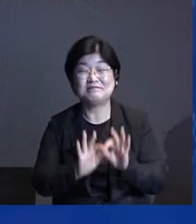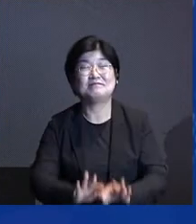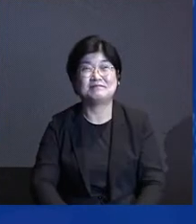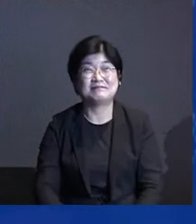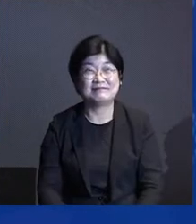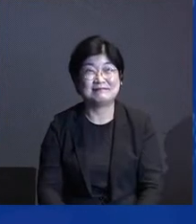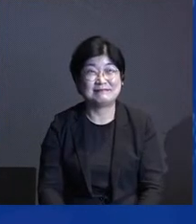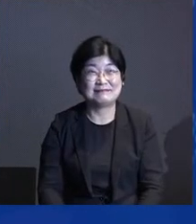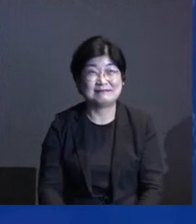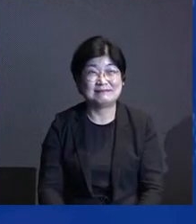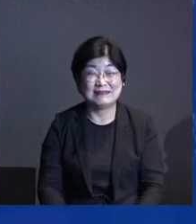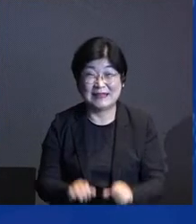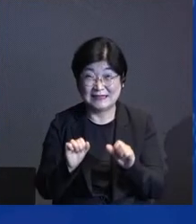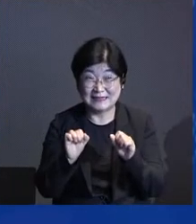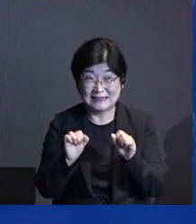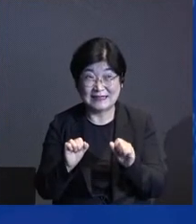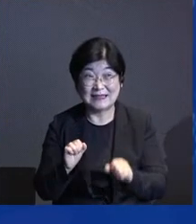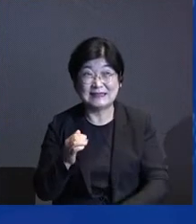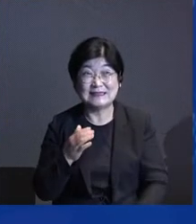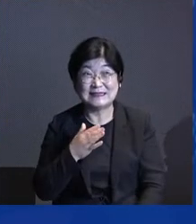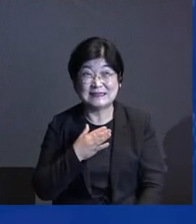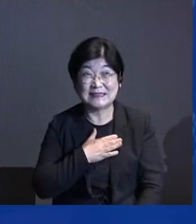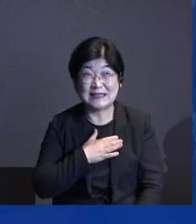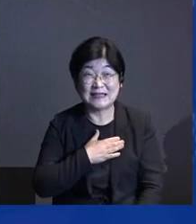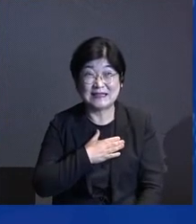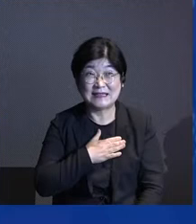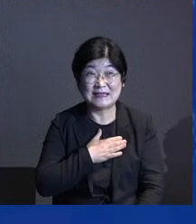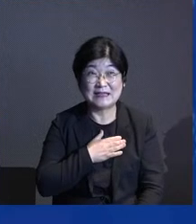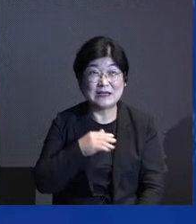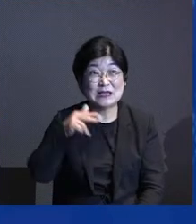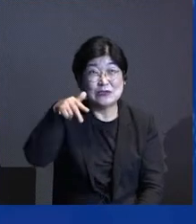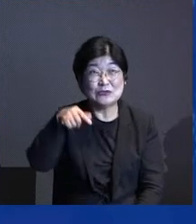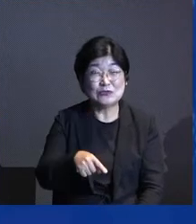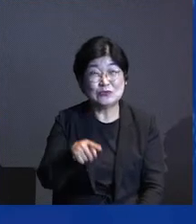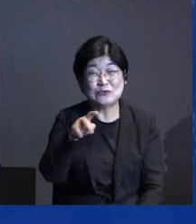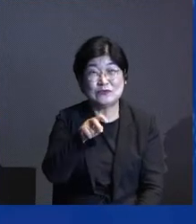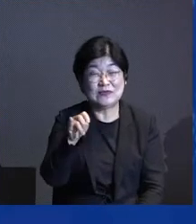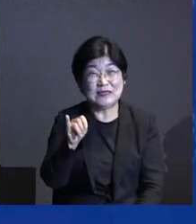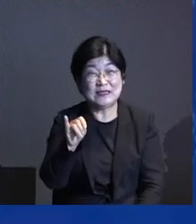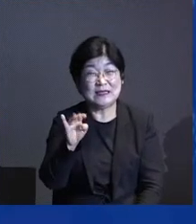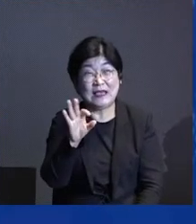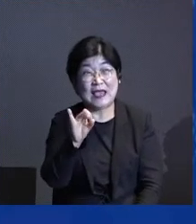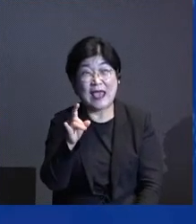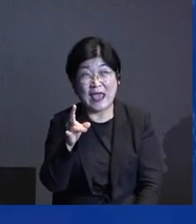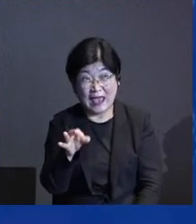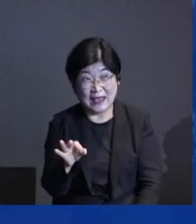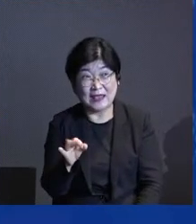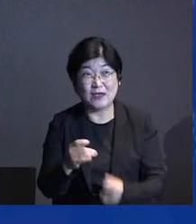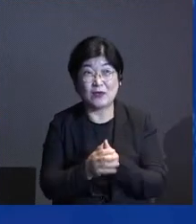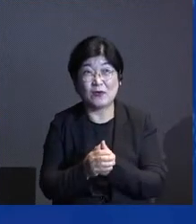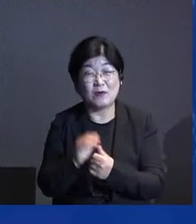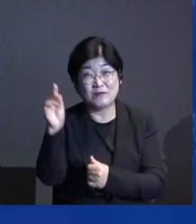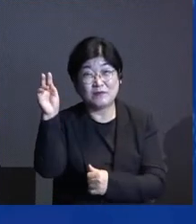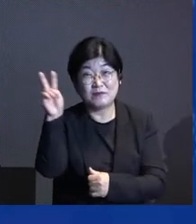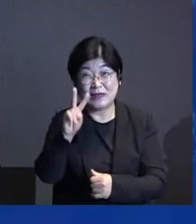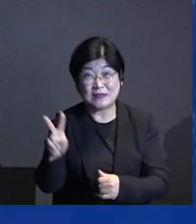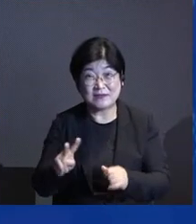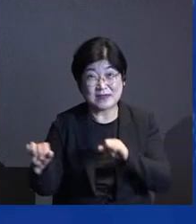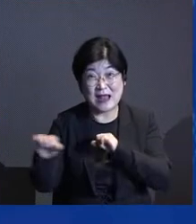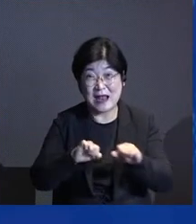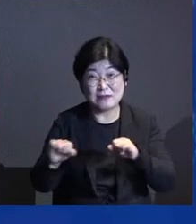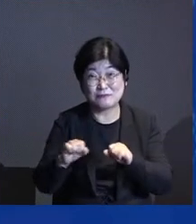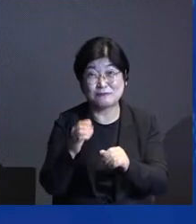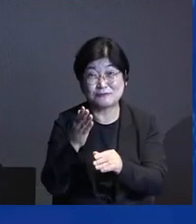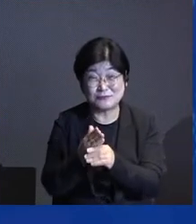Hello, my name is Nga. I'm manager at HelpAge International in Vietnam. And it is my pleasure to invite you